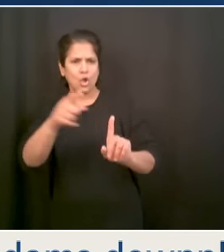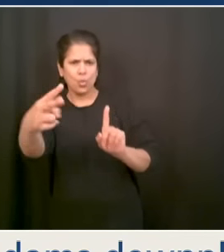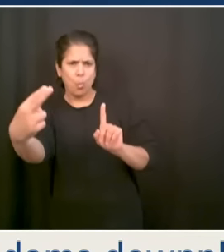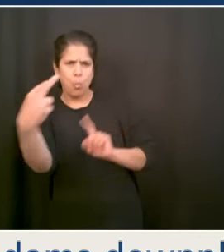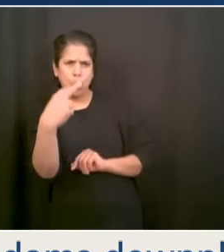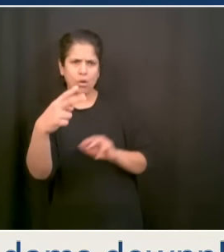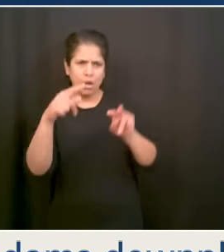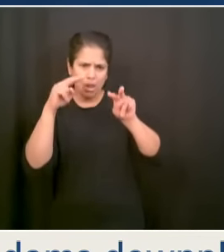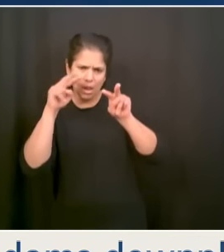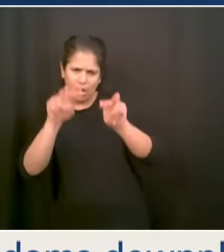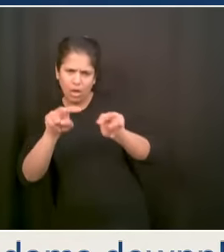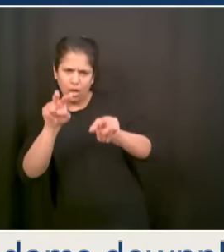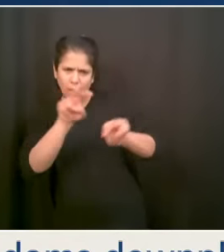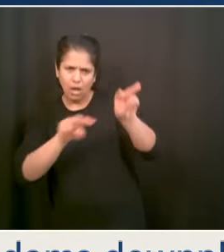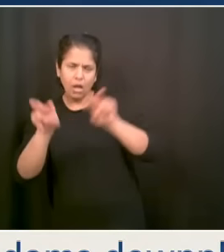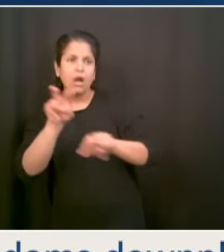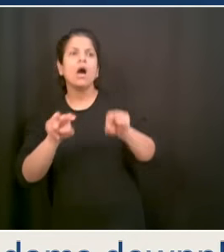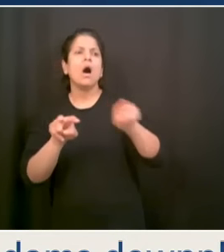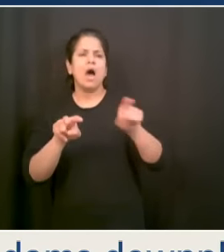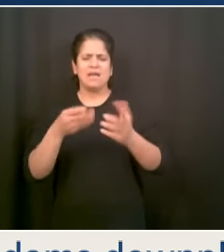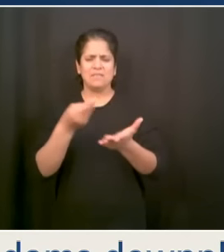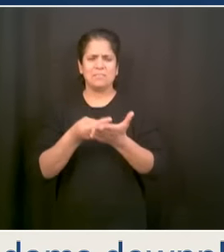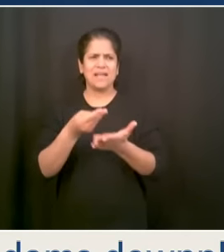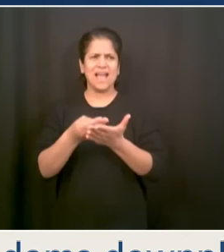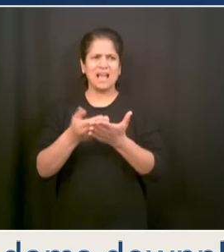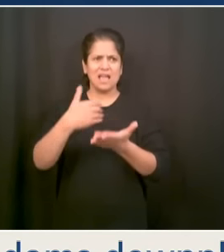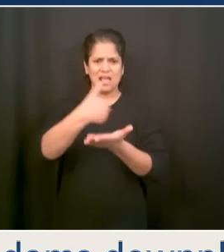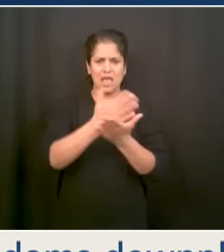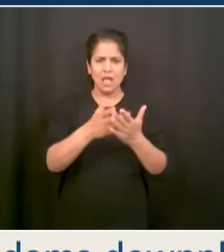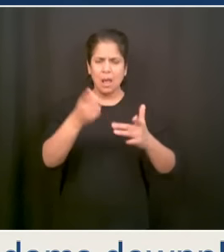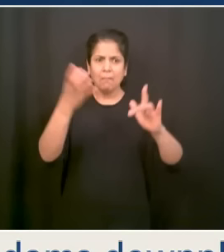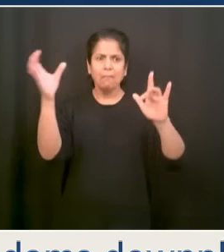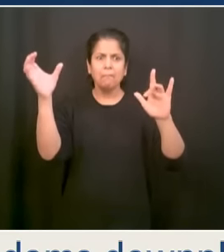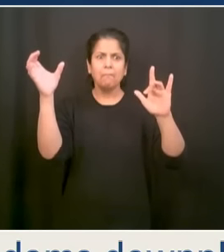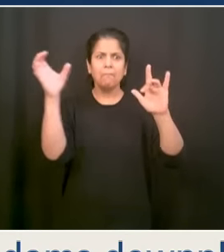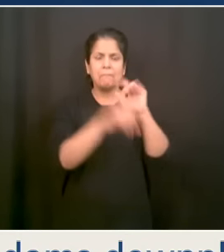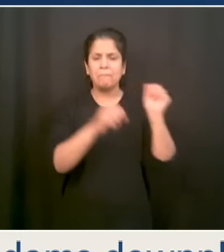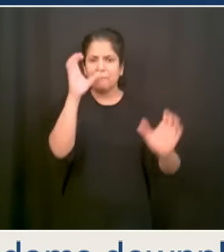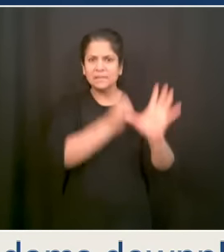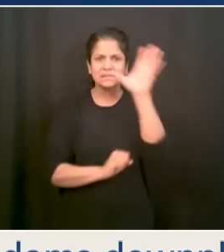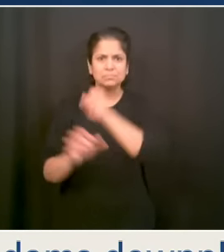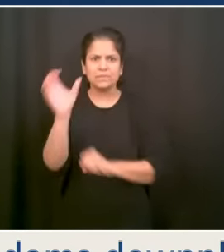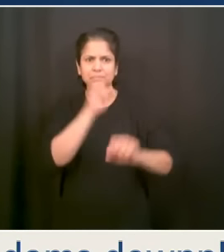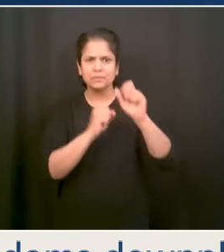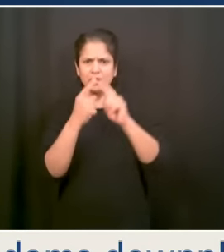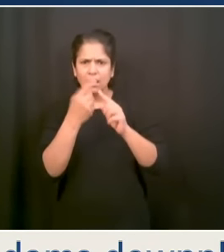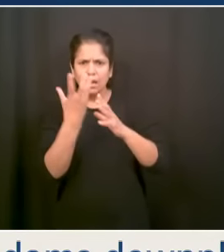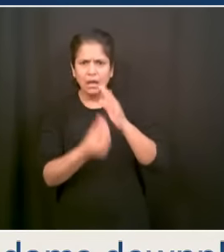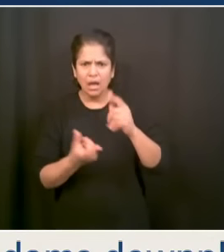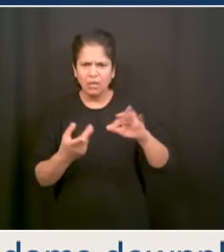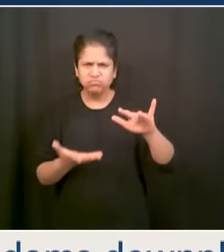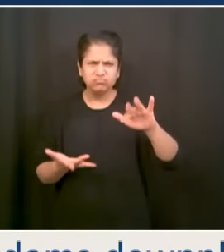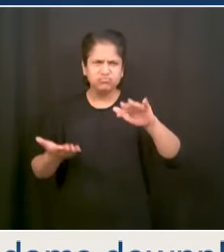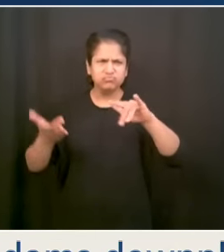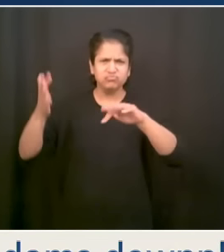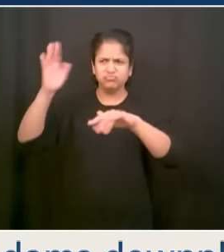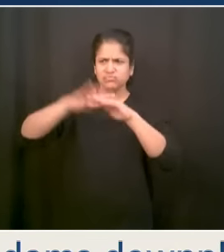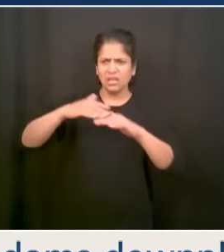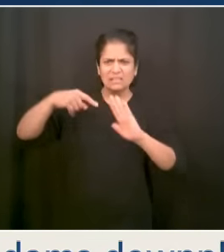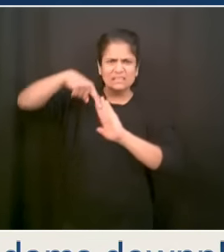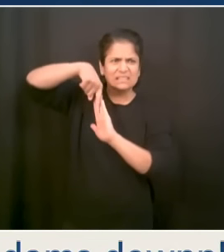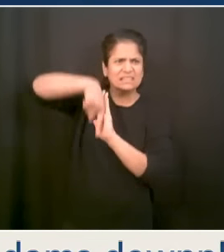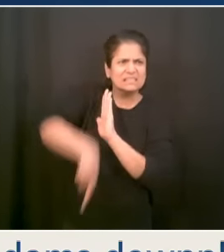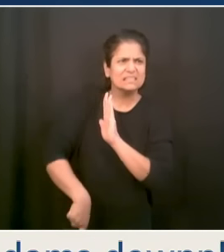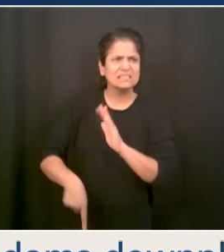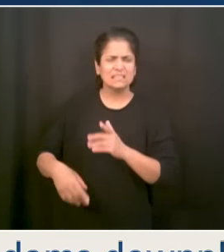we are facing today are higher than they were at the height of the Great Recession. And when compared to the pre-pandemic 10-year average, some of